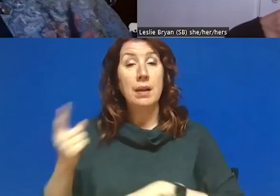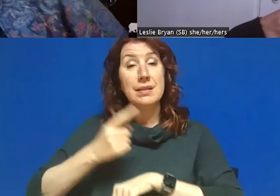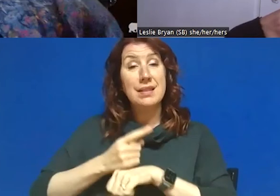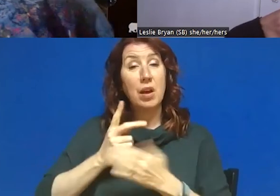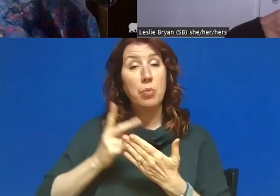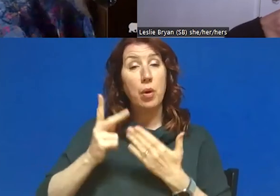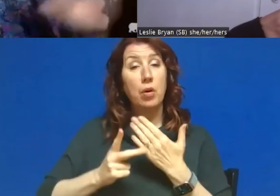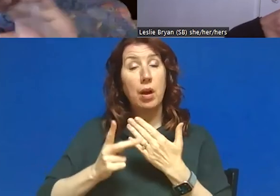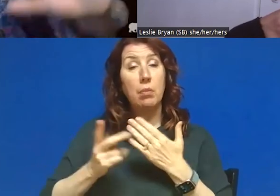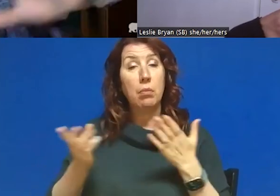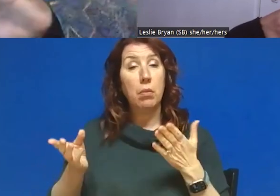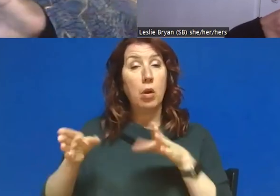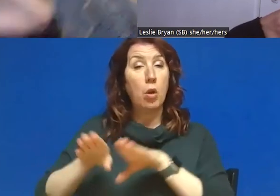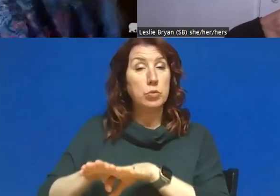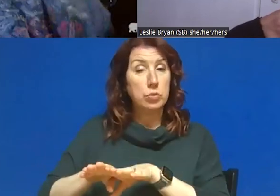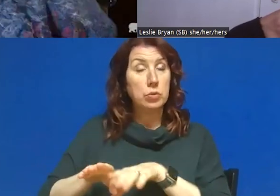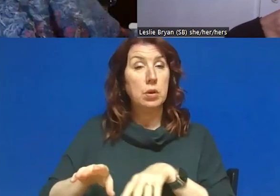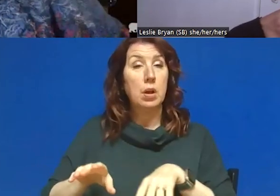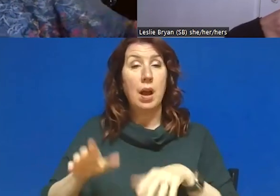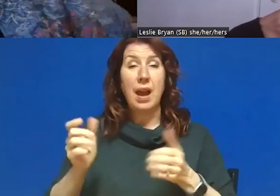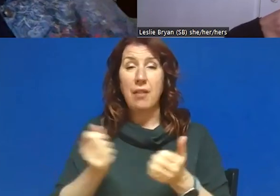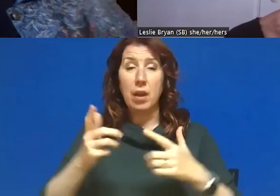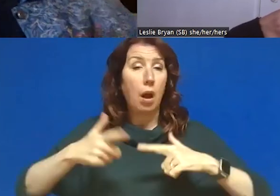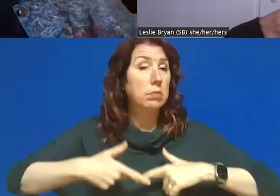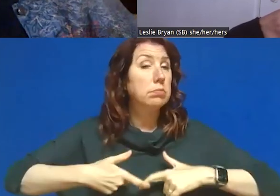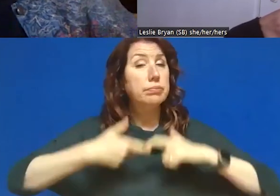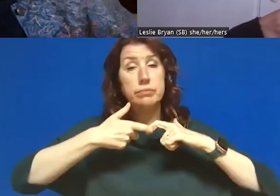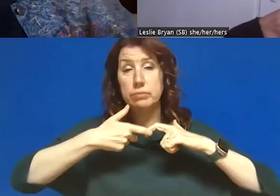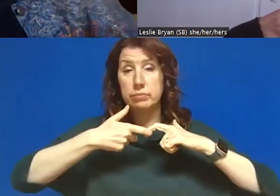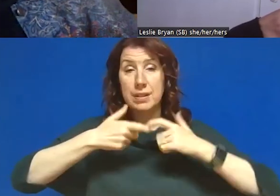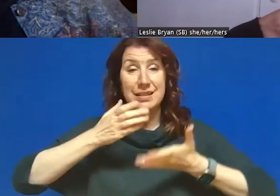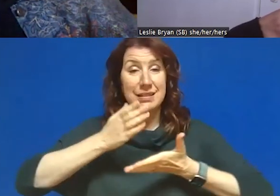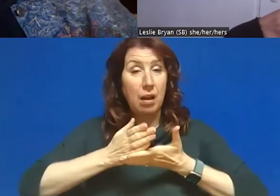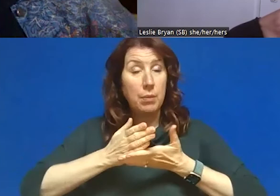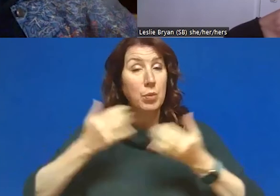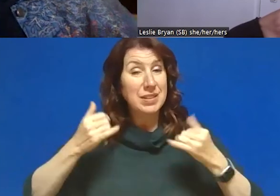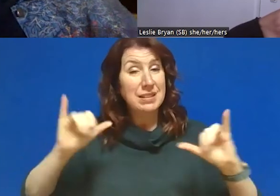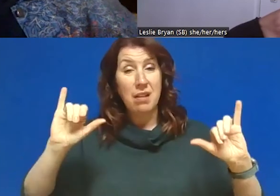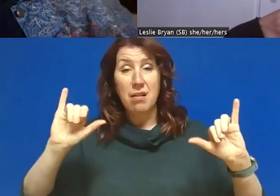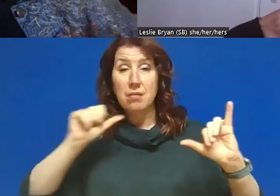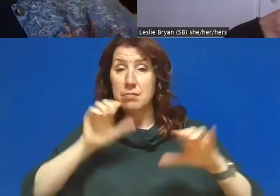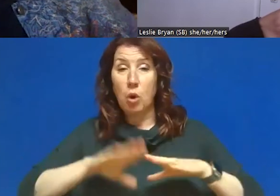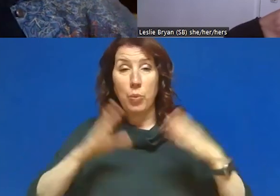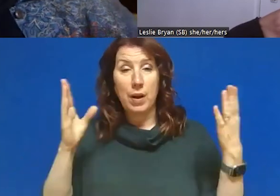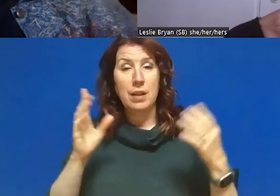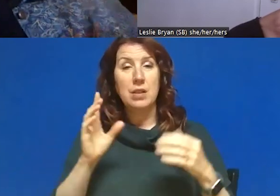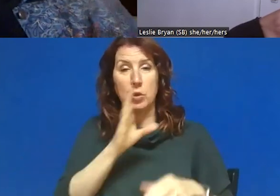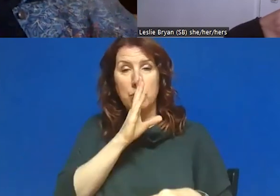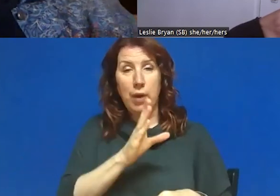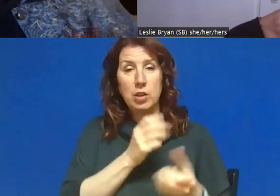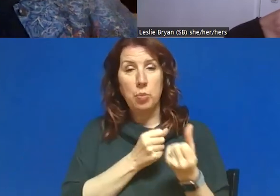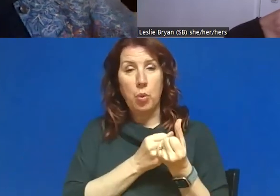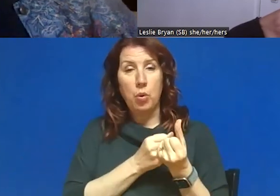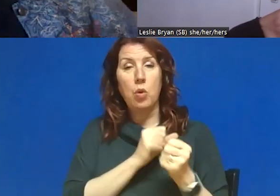down. Like everything just halted, and we're still picking up the pieces. There's a direct support worker shortage right